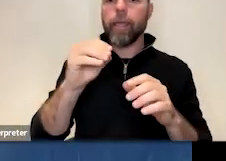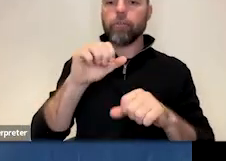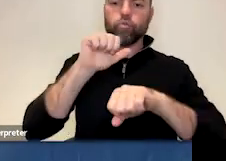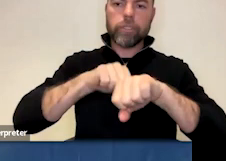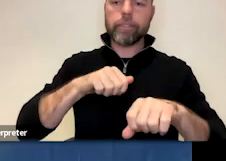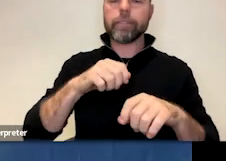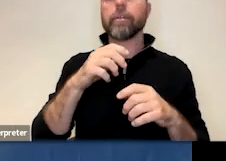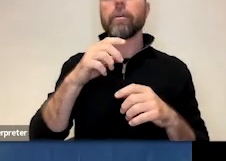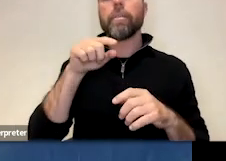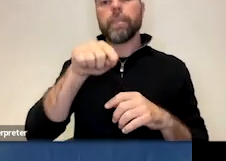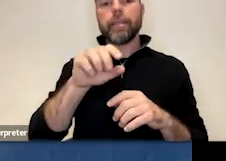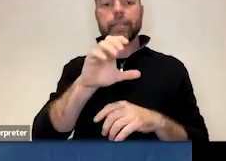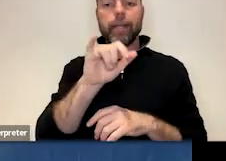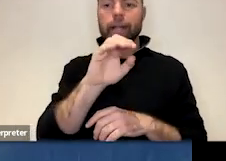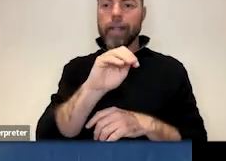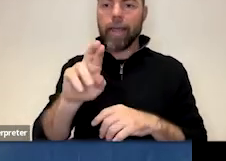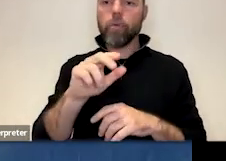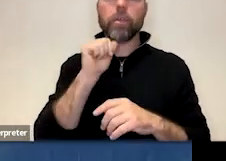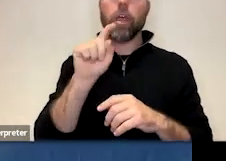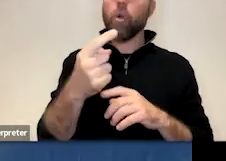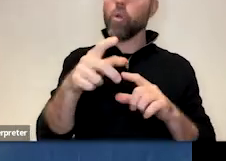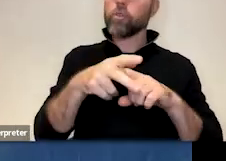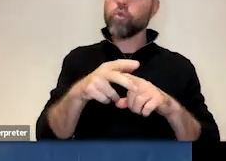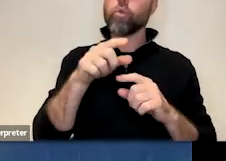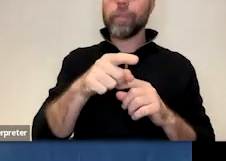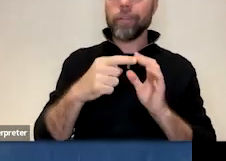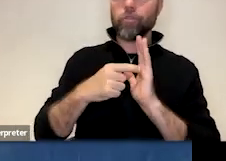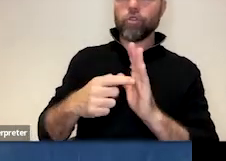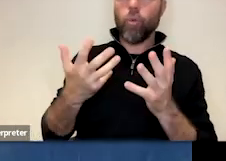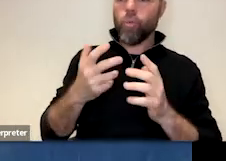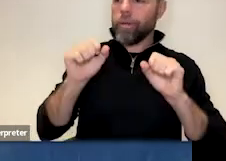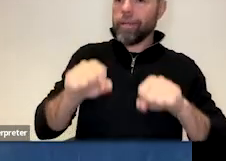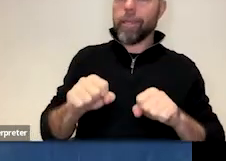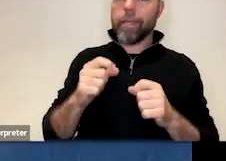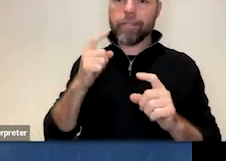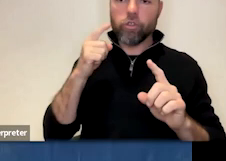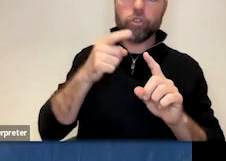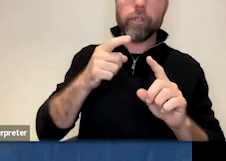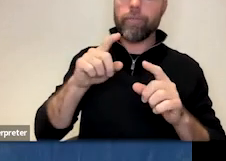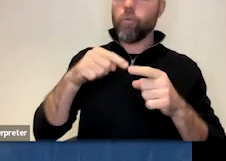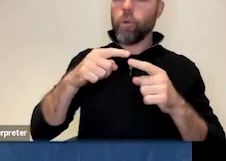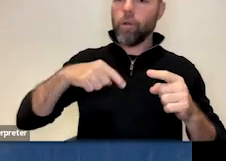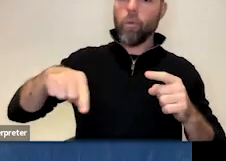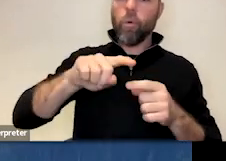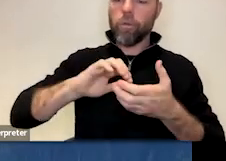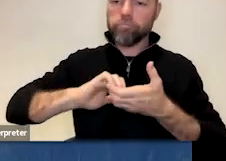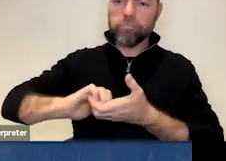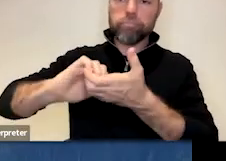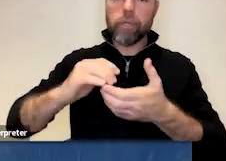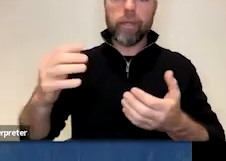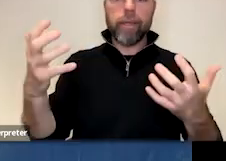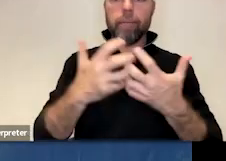and Resilience Portal is more than just a tool. It is a testament to what can be achieved when we come together, combining our resources